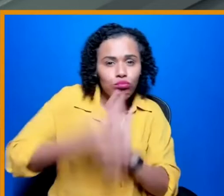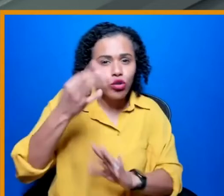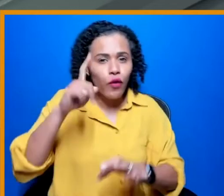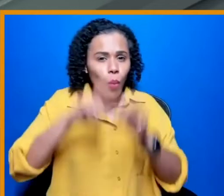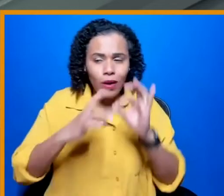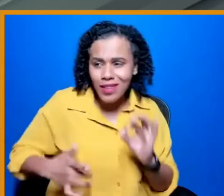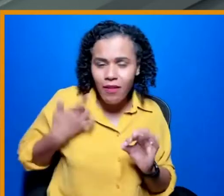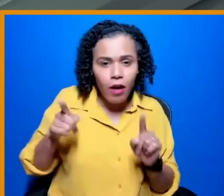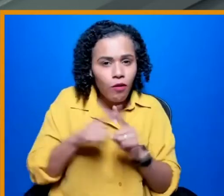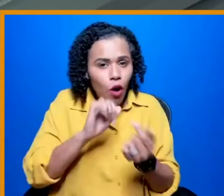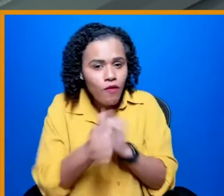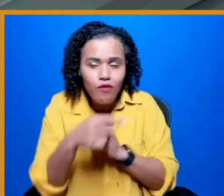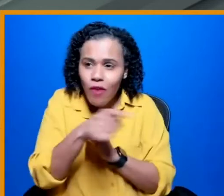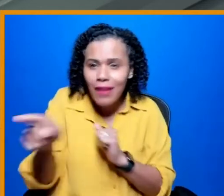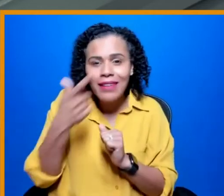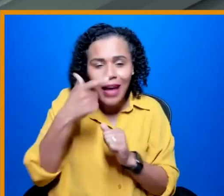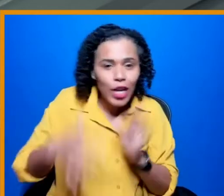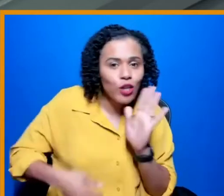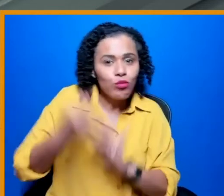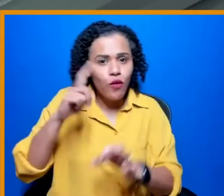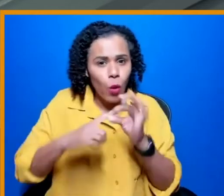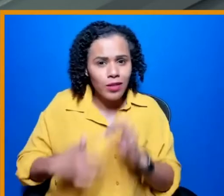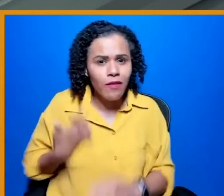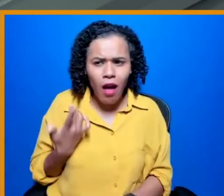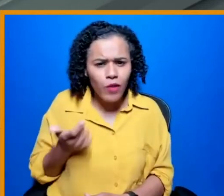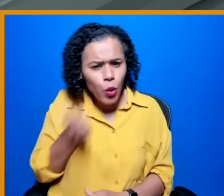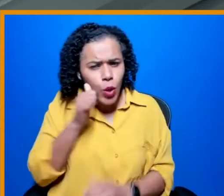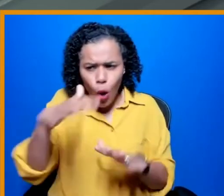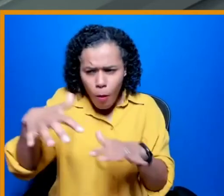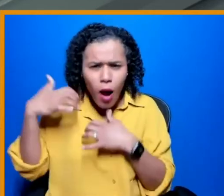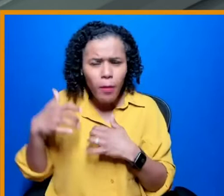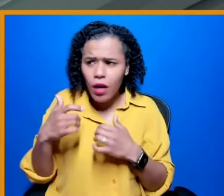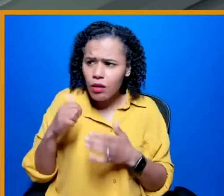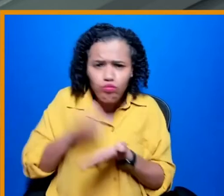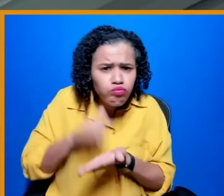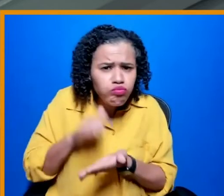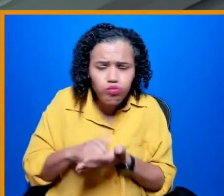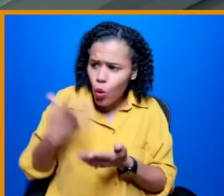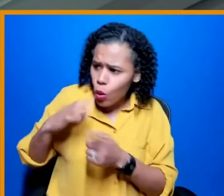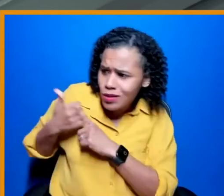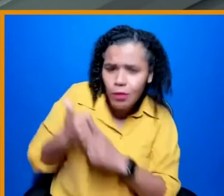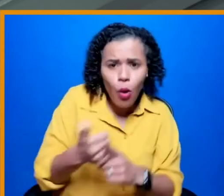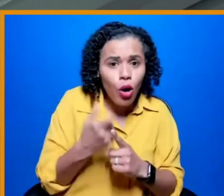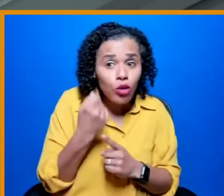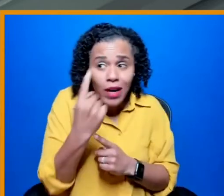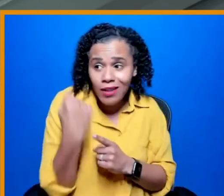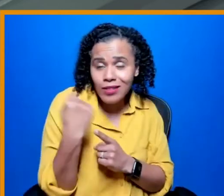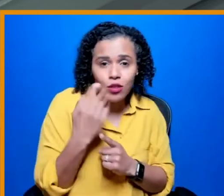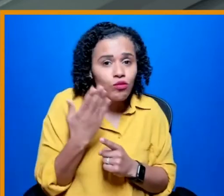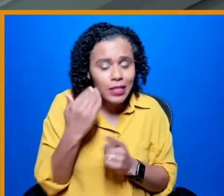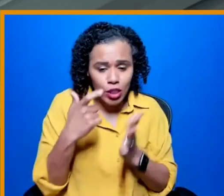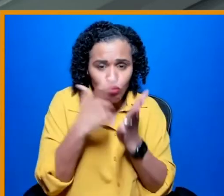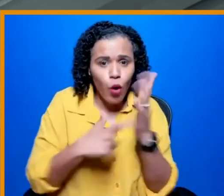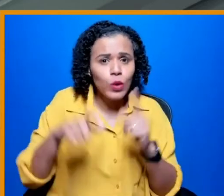we know that the public actually wants this. They support it. There was massive support for Rosie Cooper's recent private members' bill in the House of